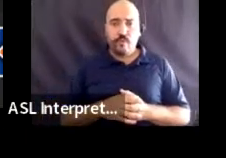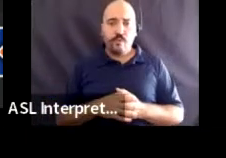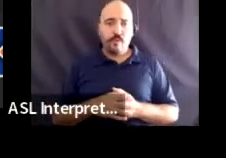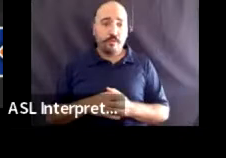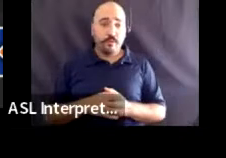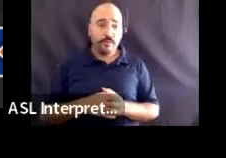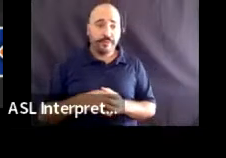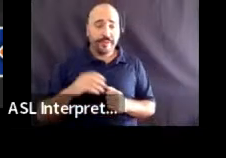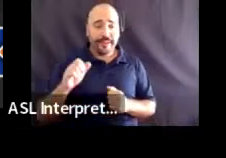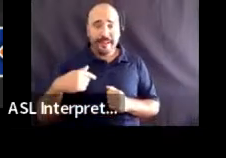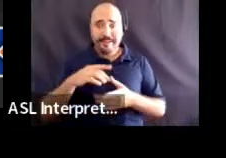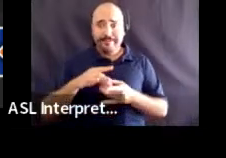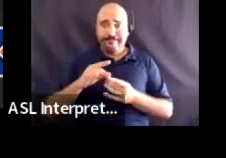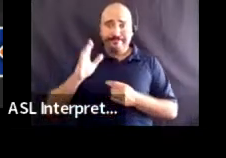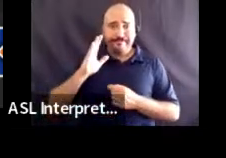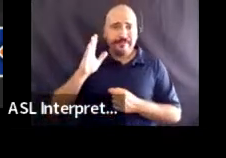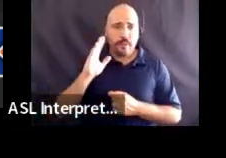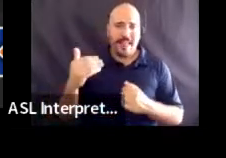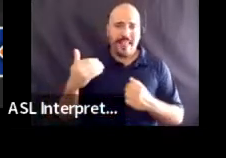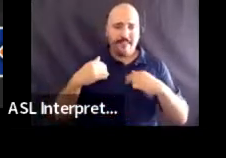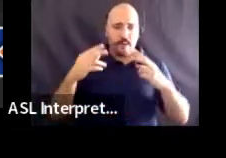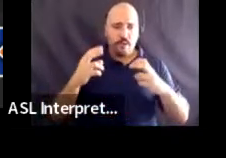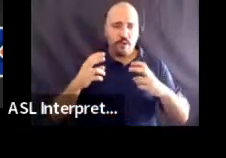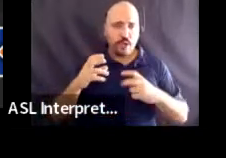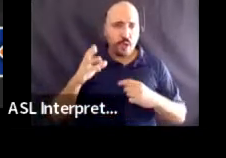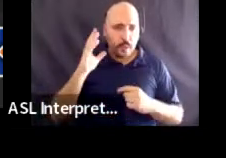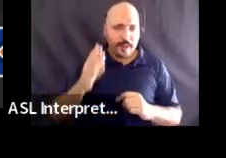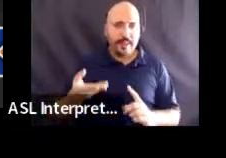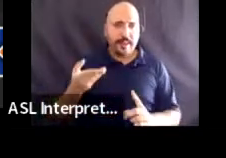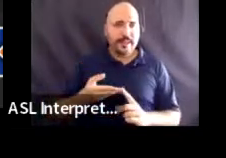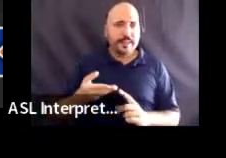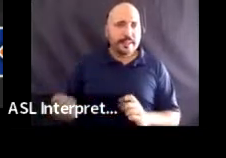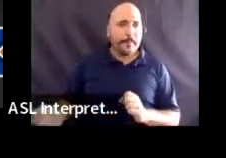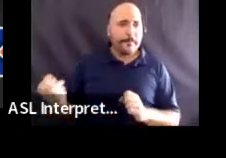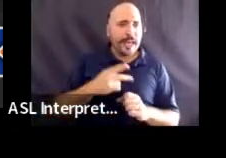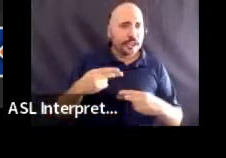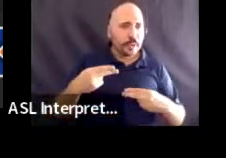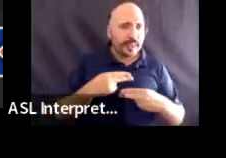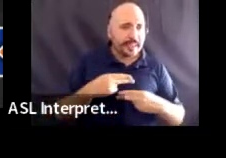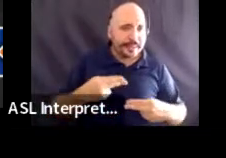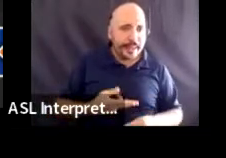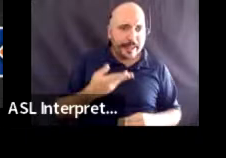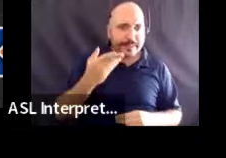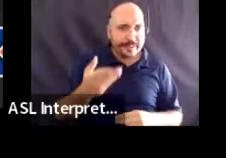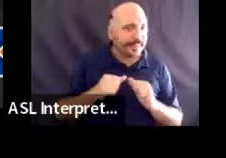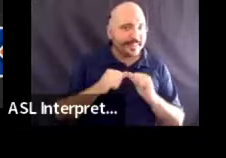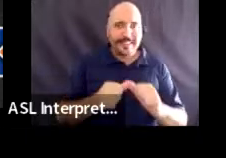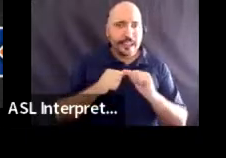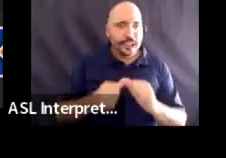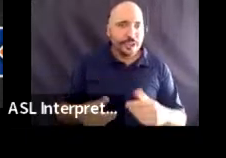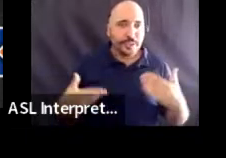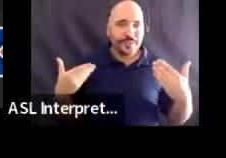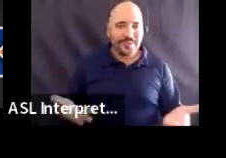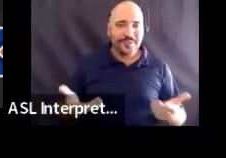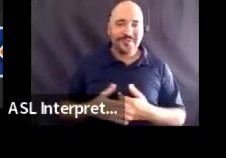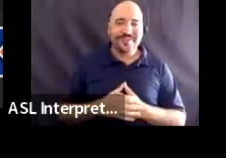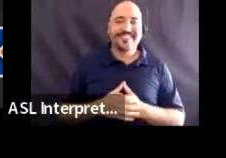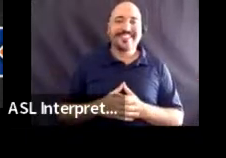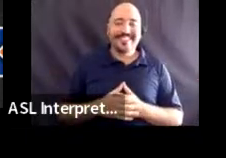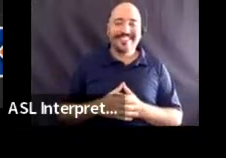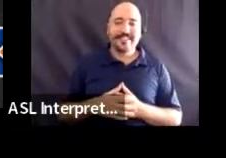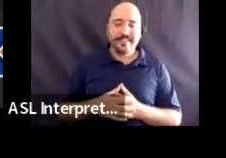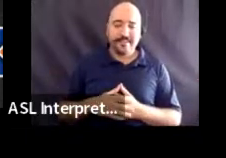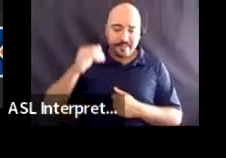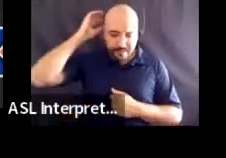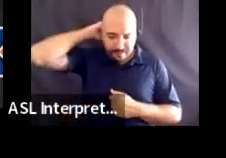Yeah, so as I said before, there will be a recording, and yeah, let's go back to the slides and continue. Yeah, the one question that